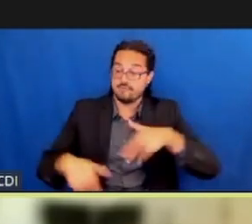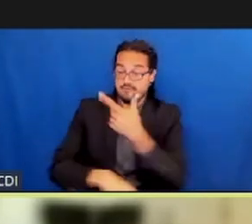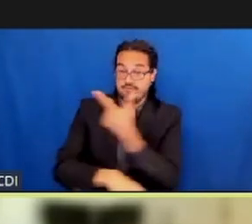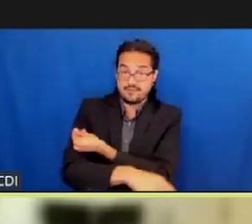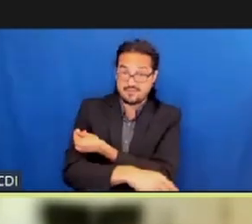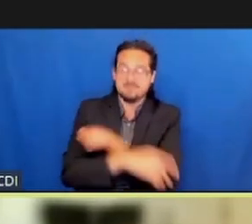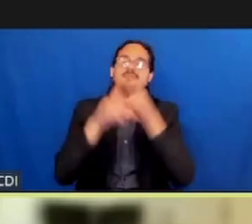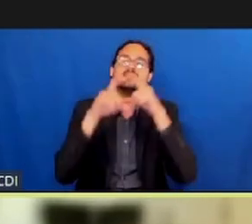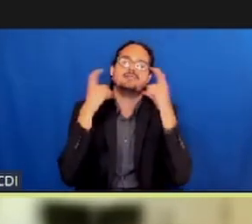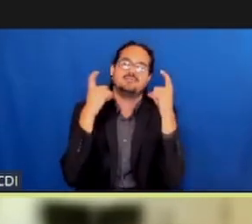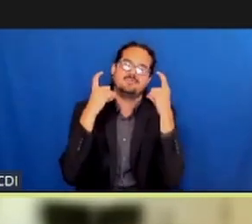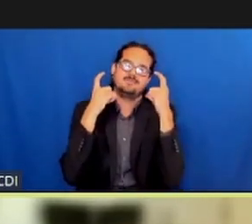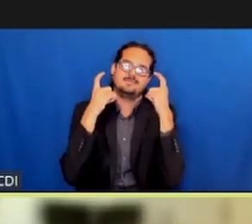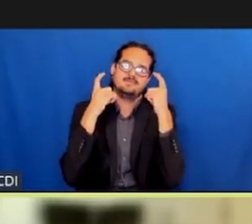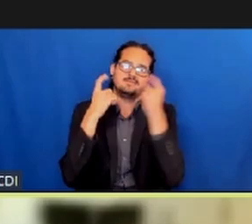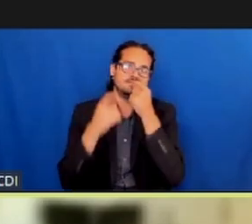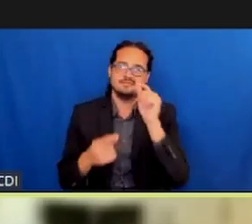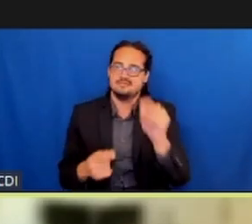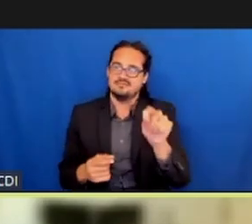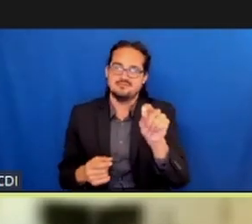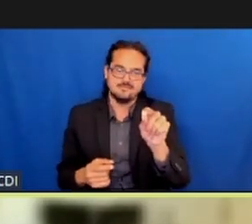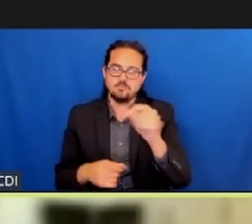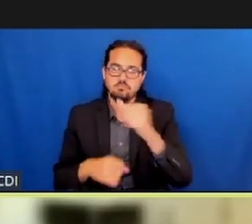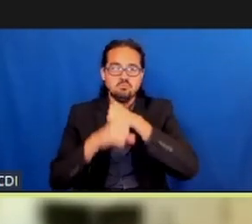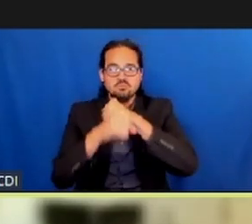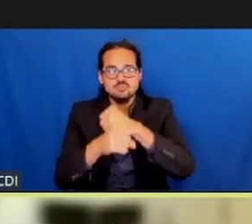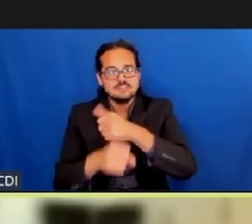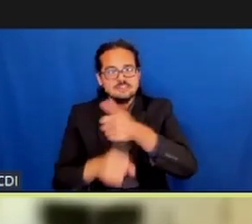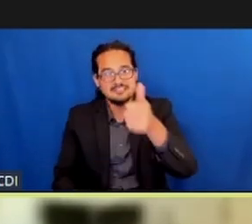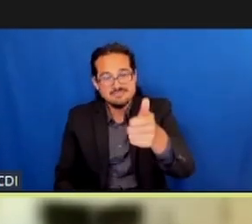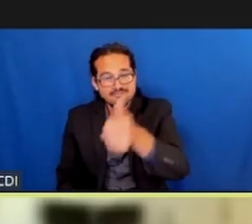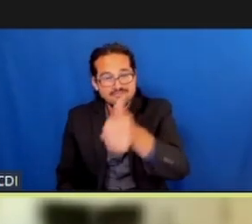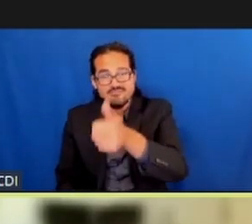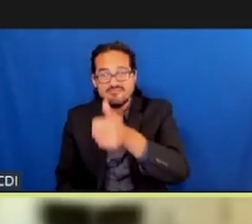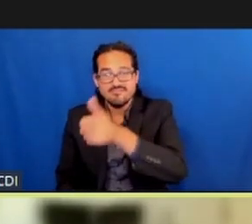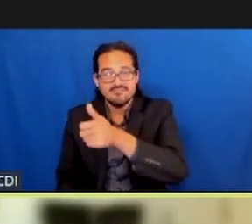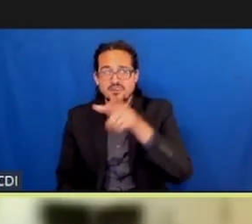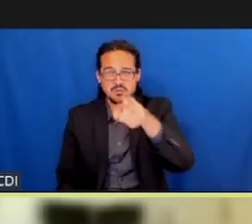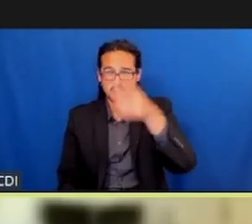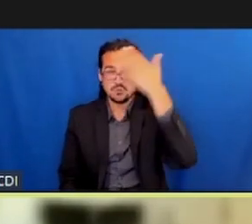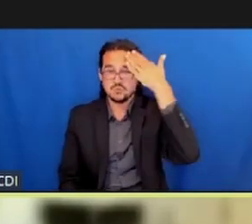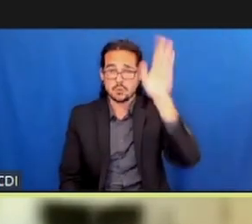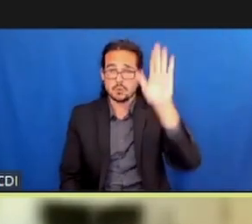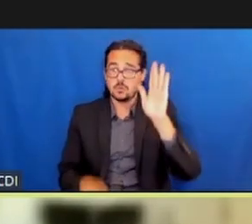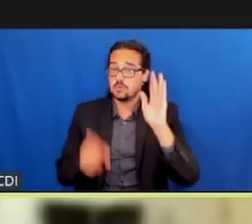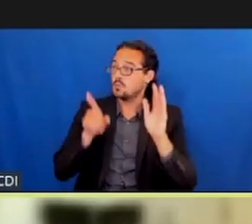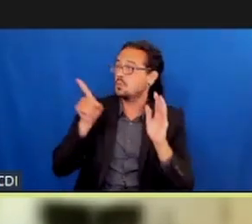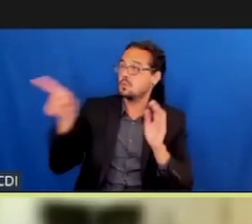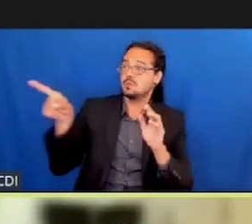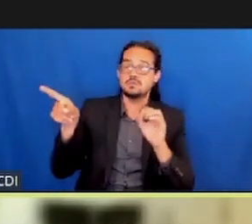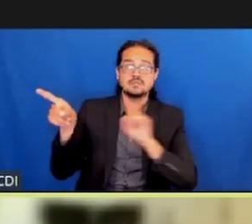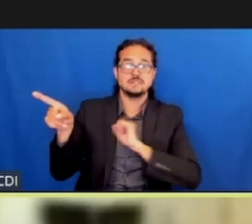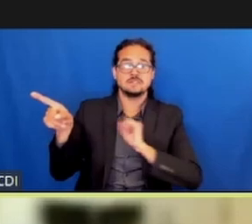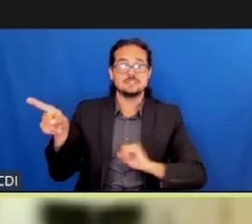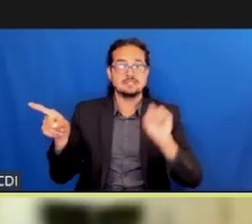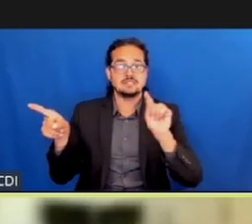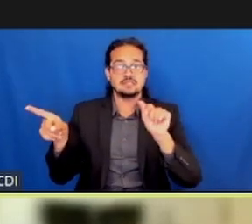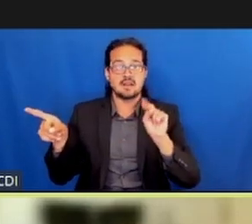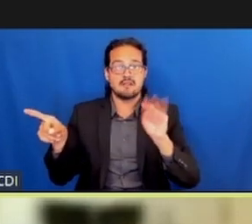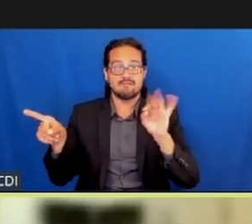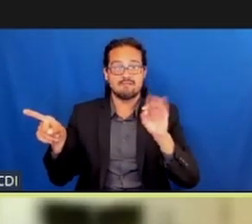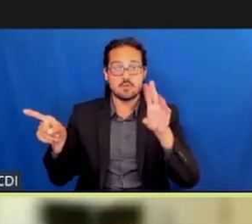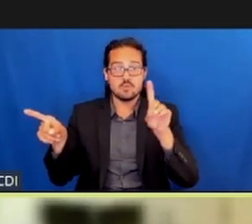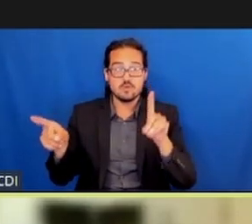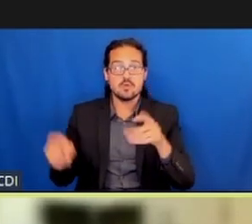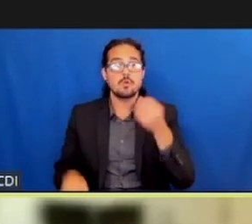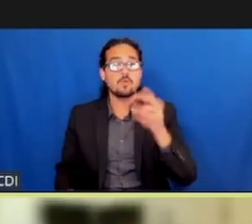don't know if the Safeway checker or the Trader Joe's guy that's moving stuff around on the shelves is vaccinated,